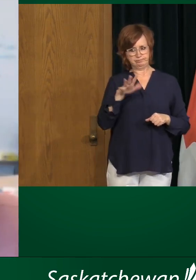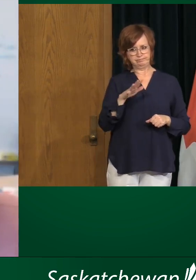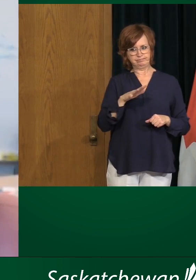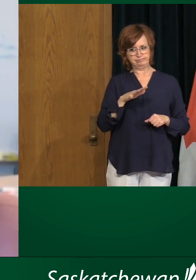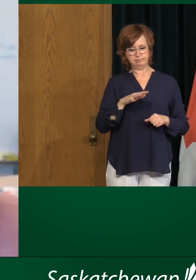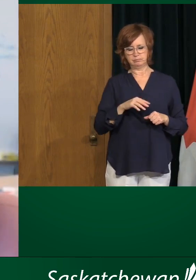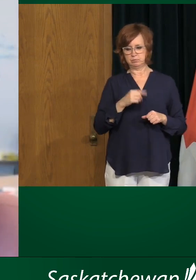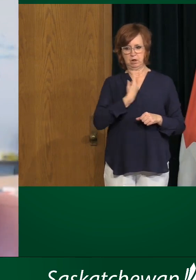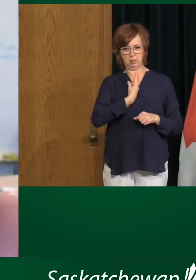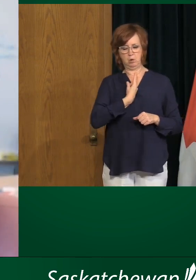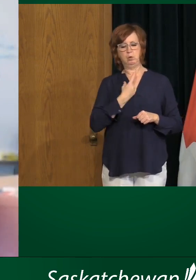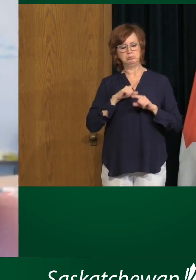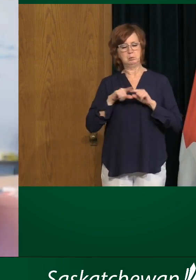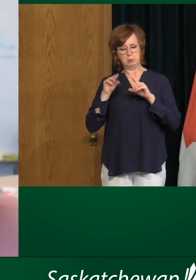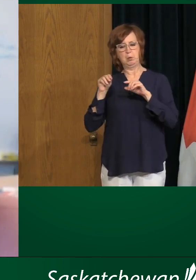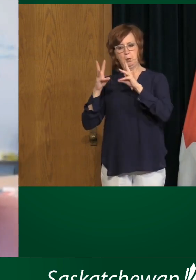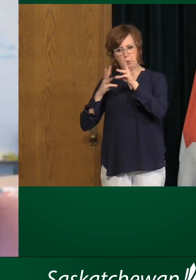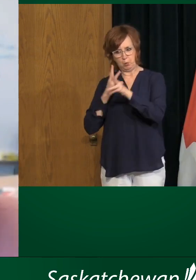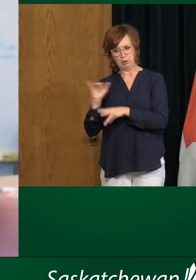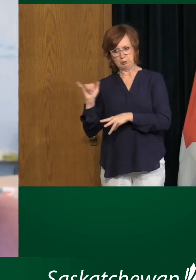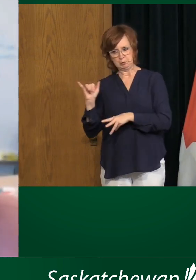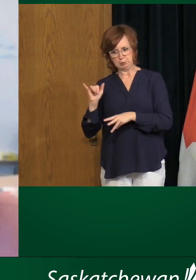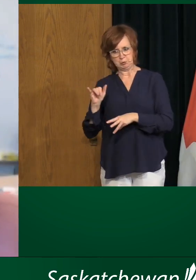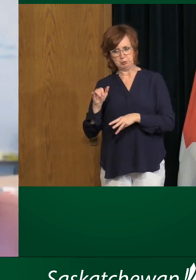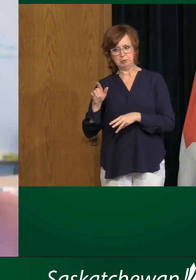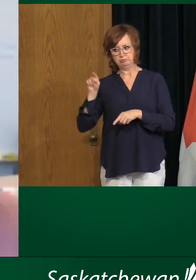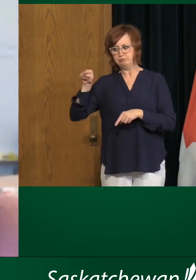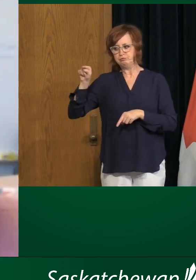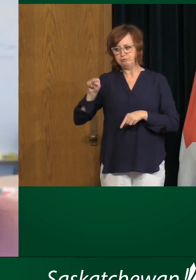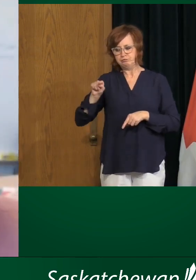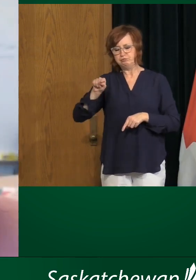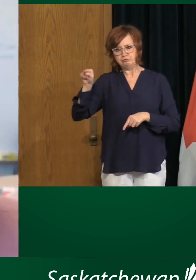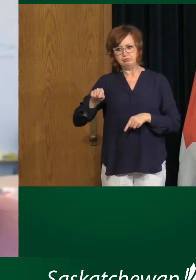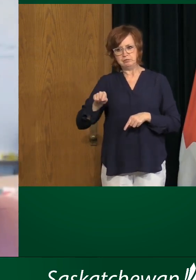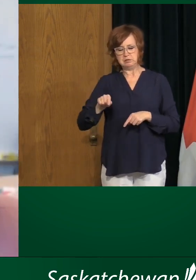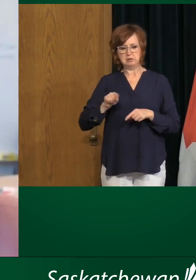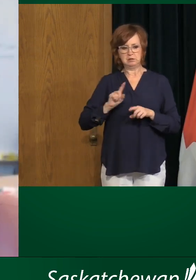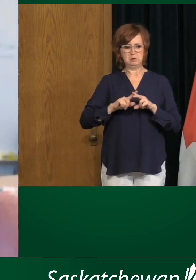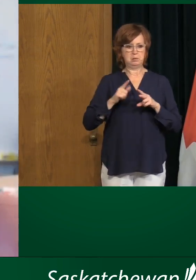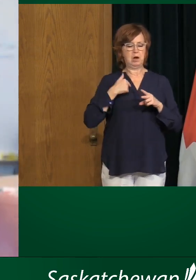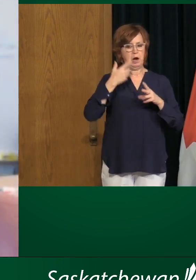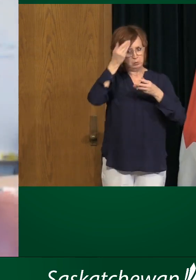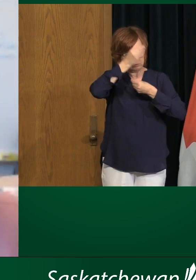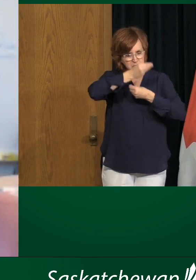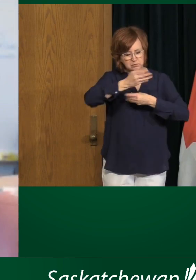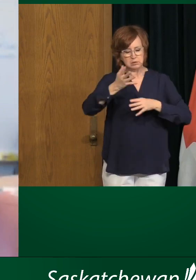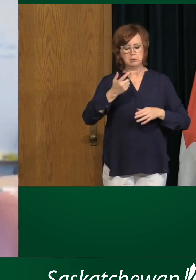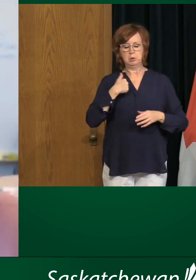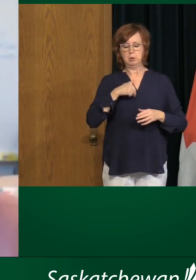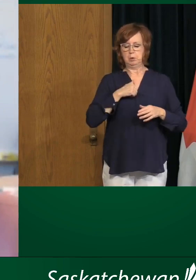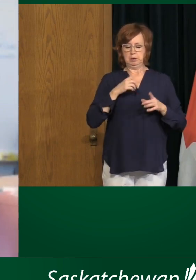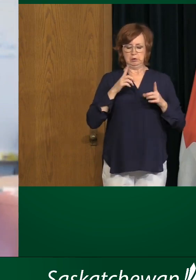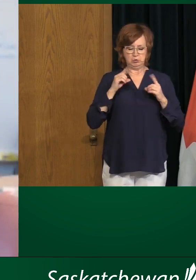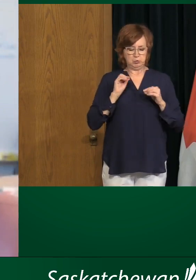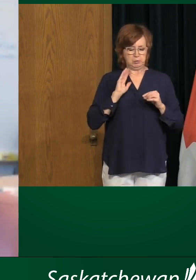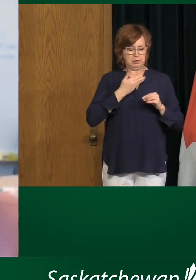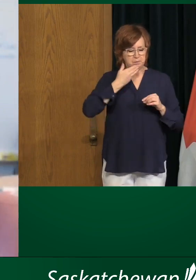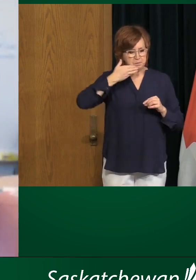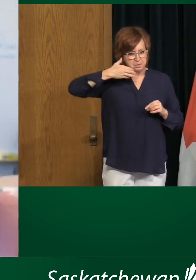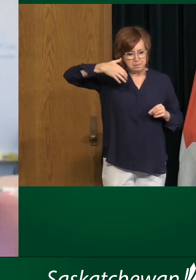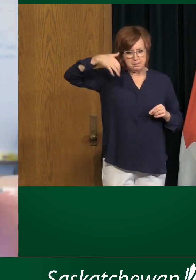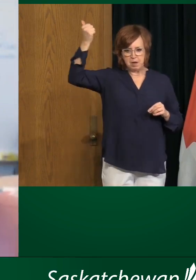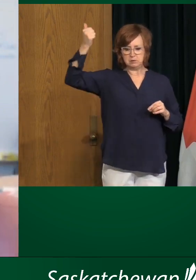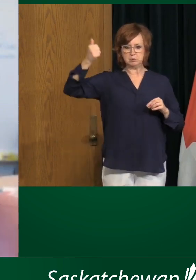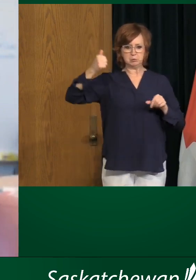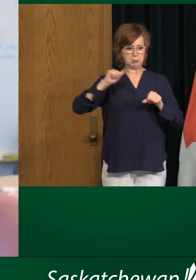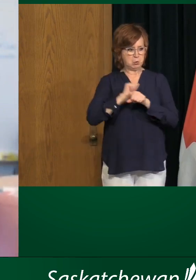I think I can understand why they're concerned, but I want to assure the public that we are doing absolutely everything we can to make sure that